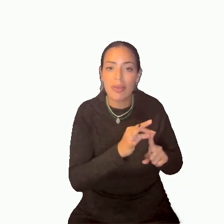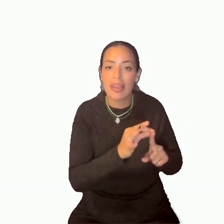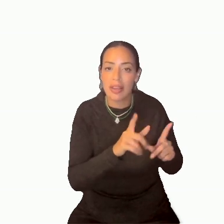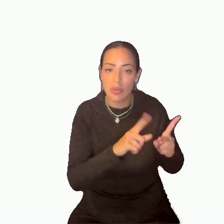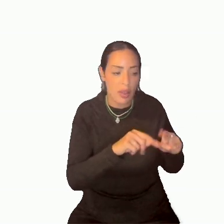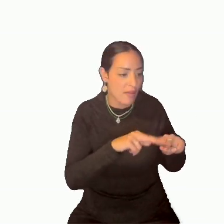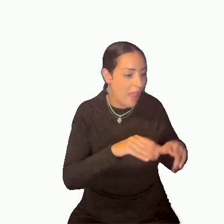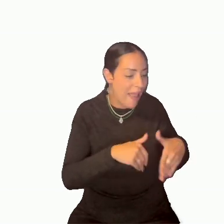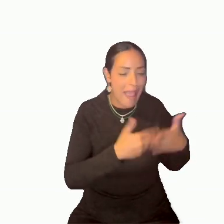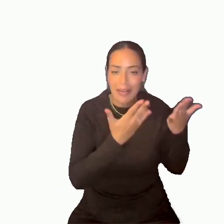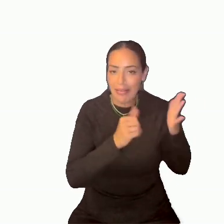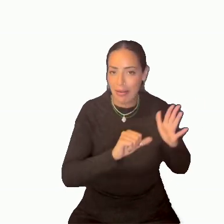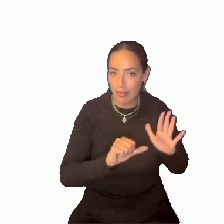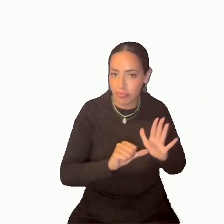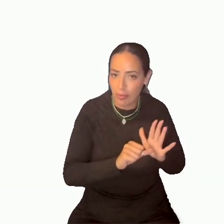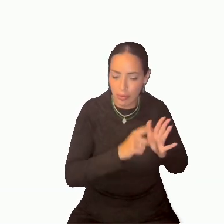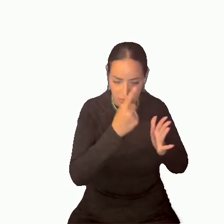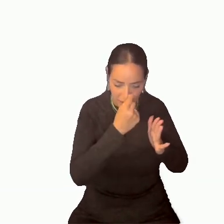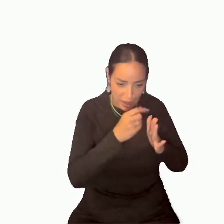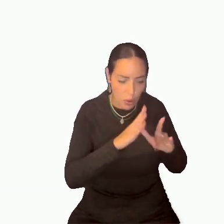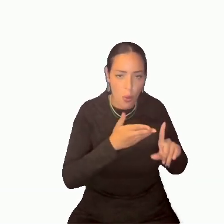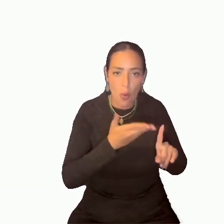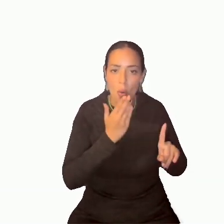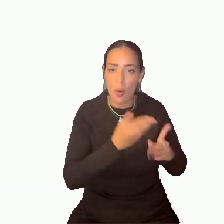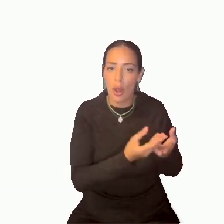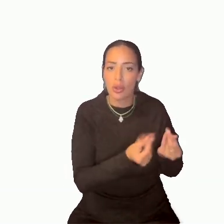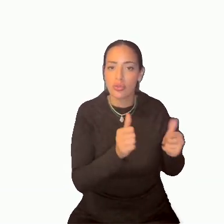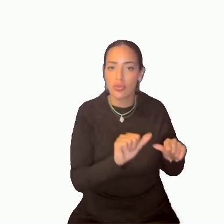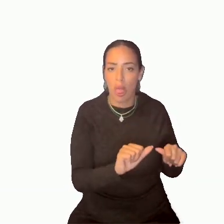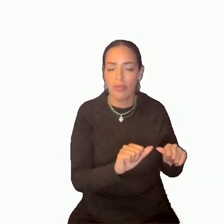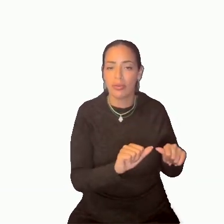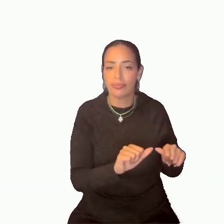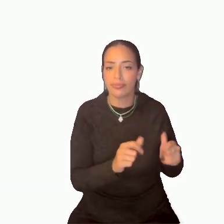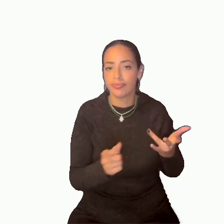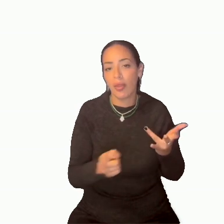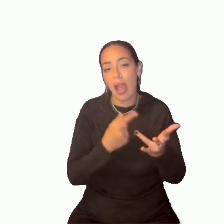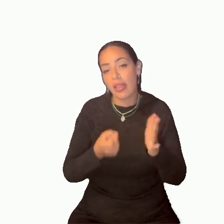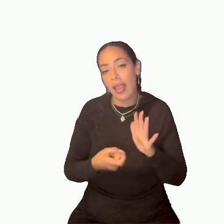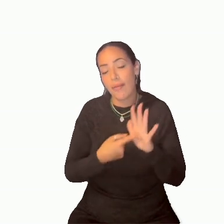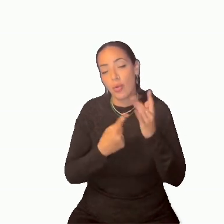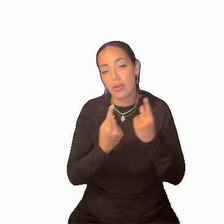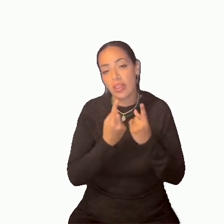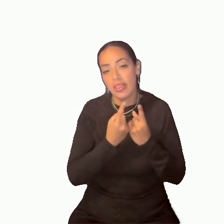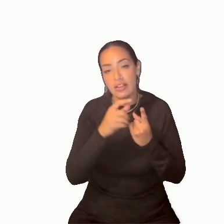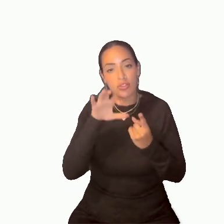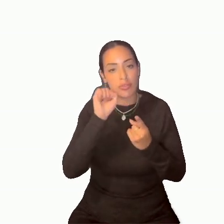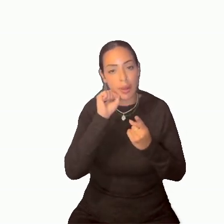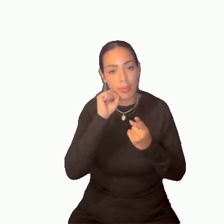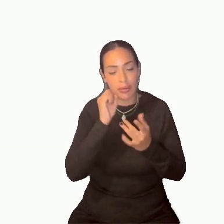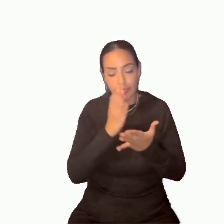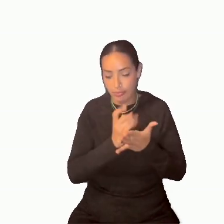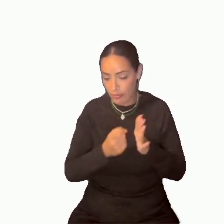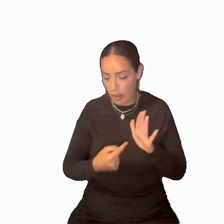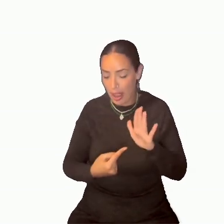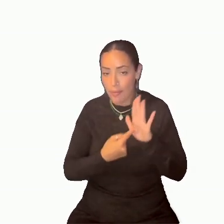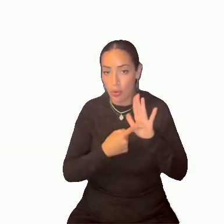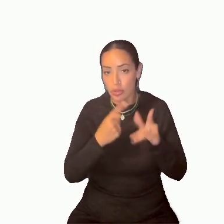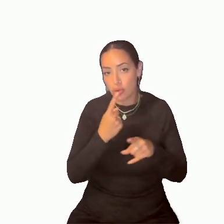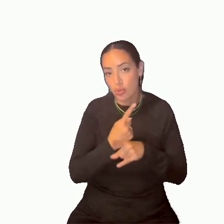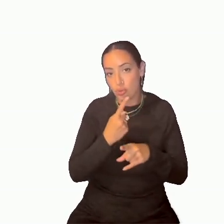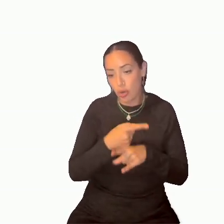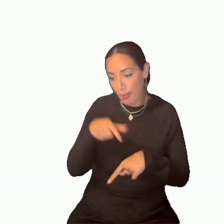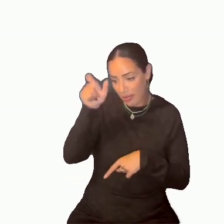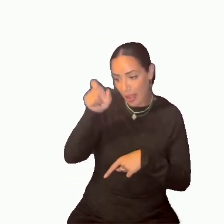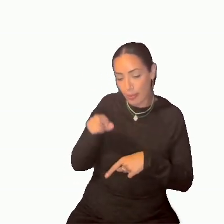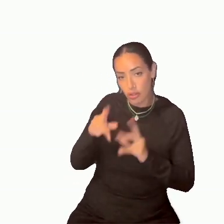any immediate needs. There are a few other key aspects to remember. It's essential to refer to the person who's